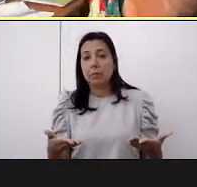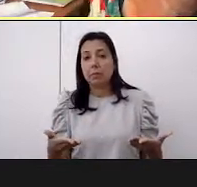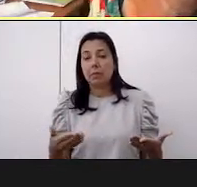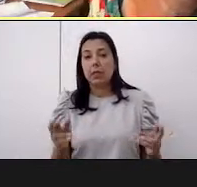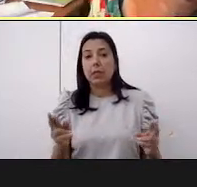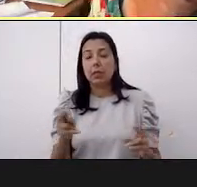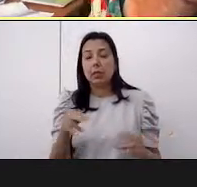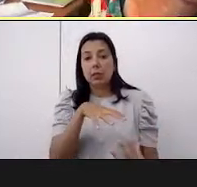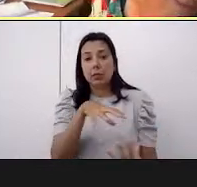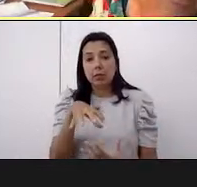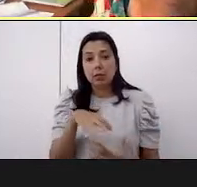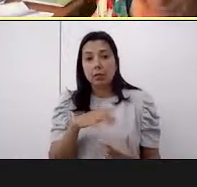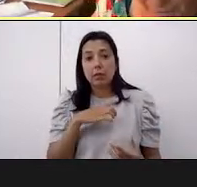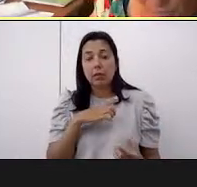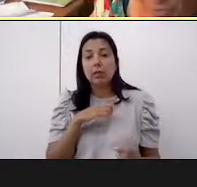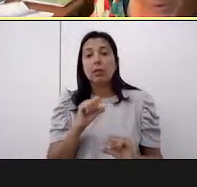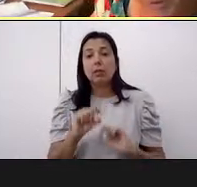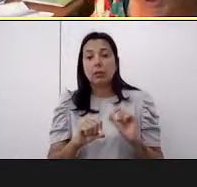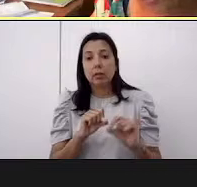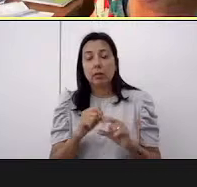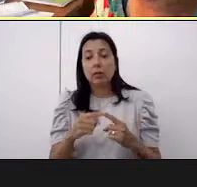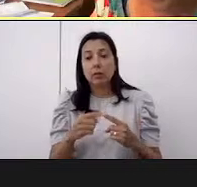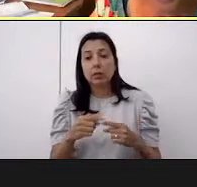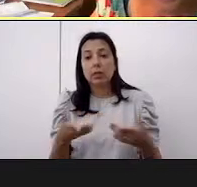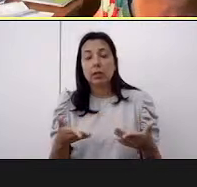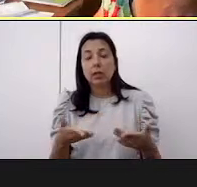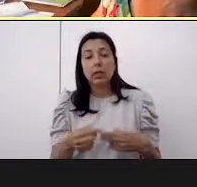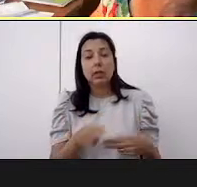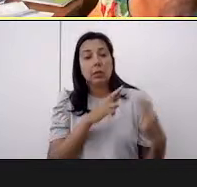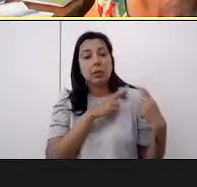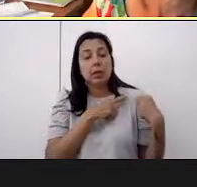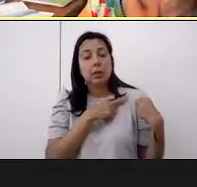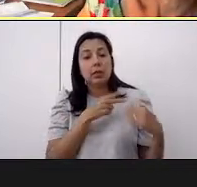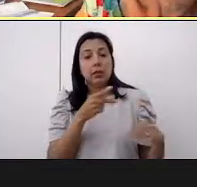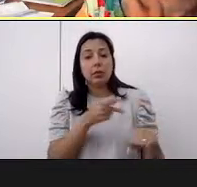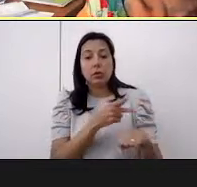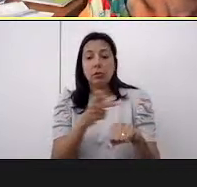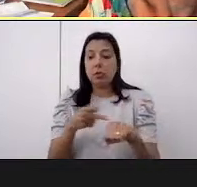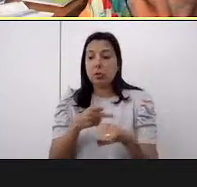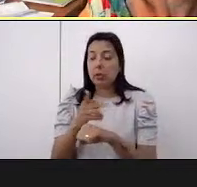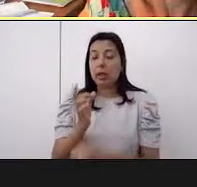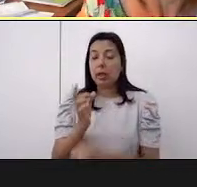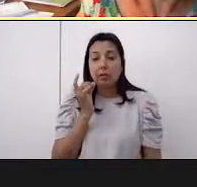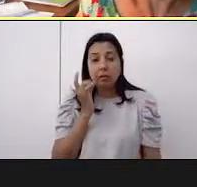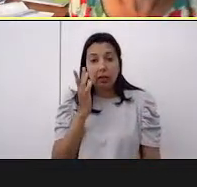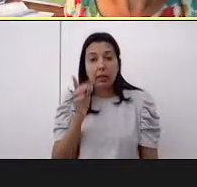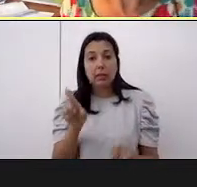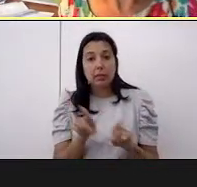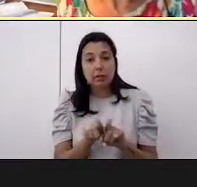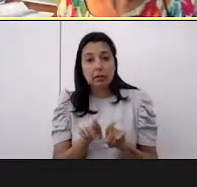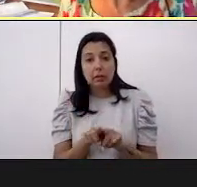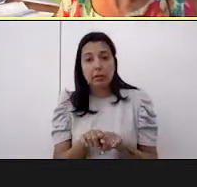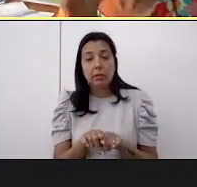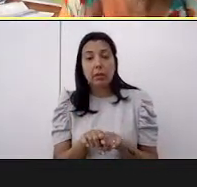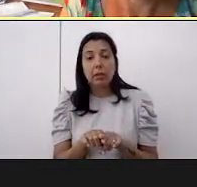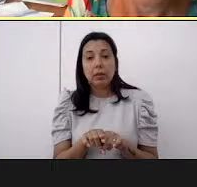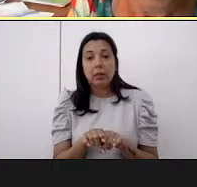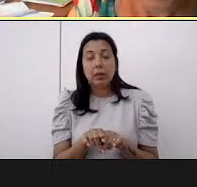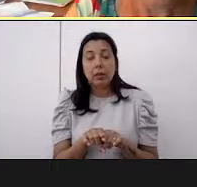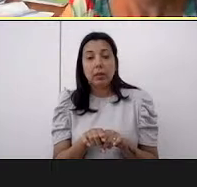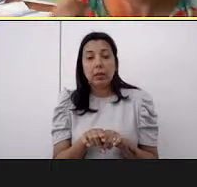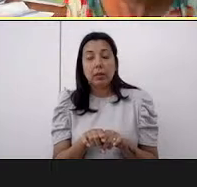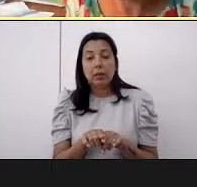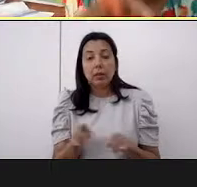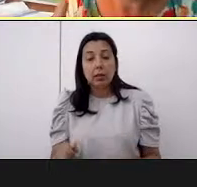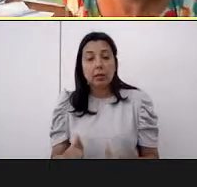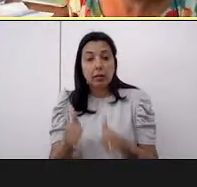smoothing international and favoring international trade also. Well, so the idea is that these organizations,